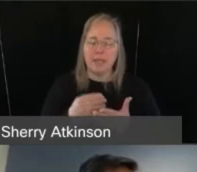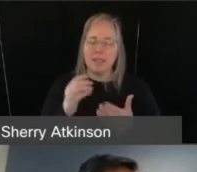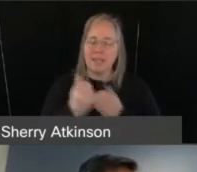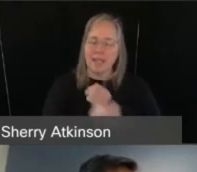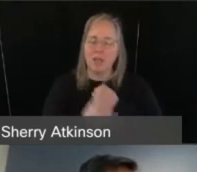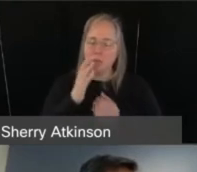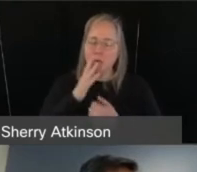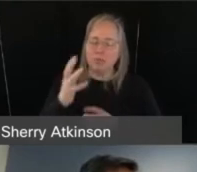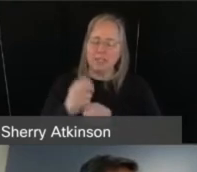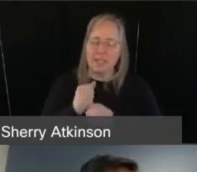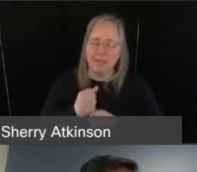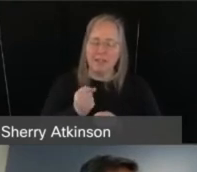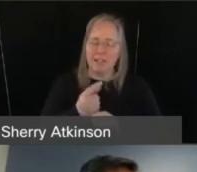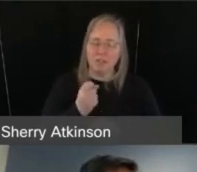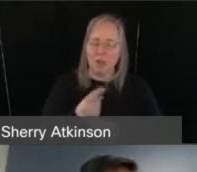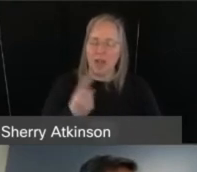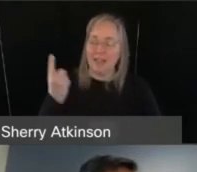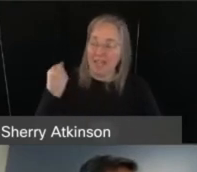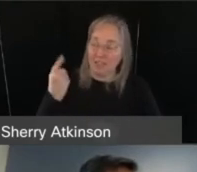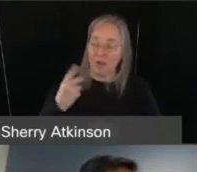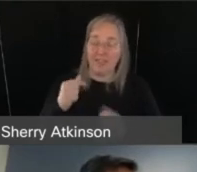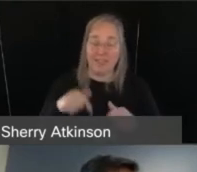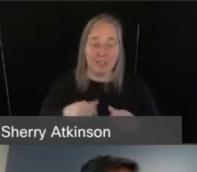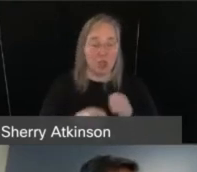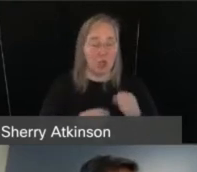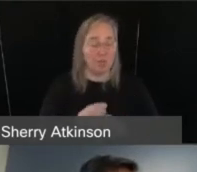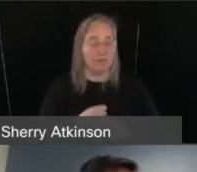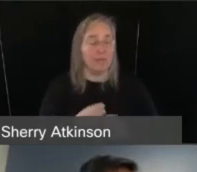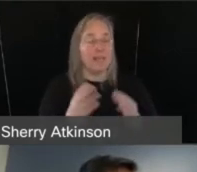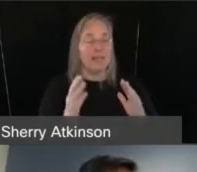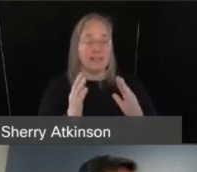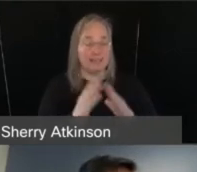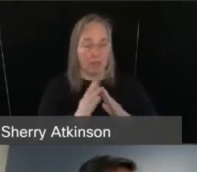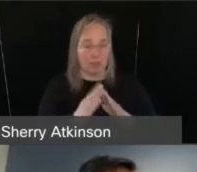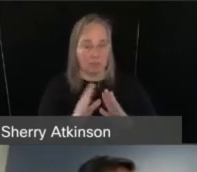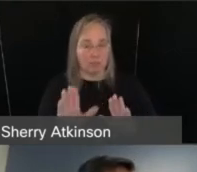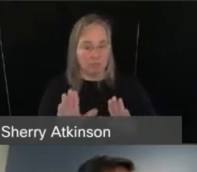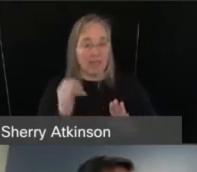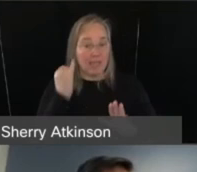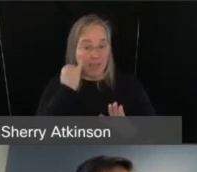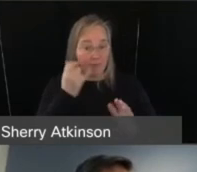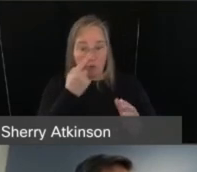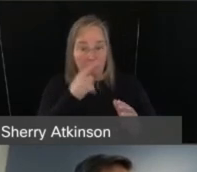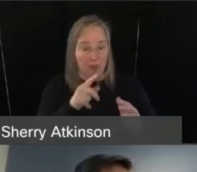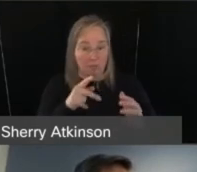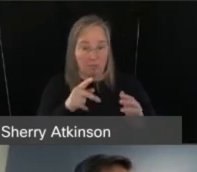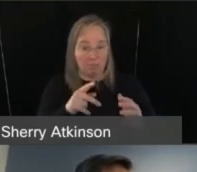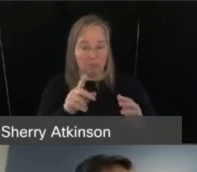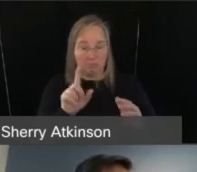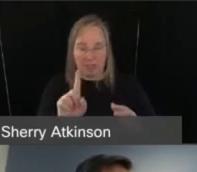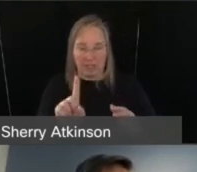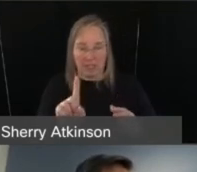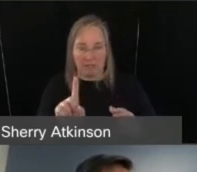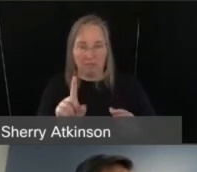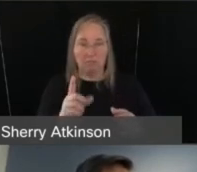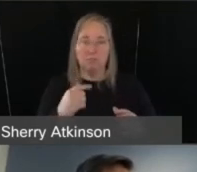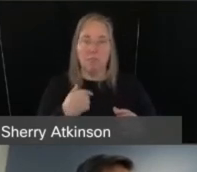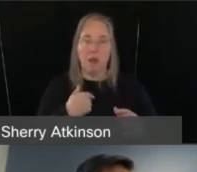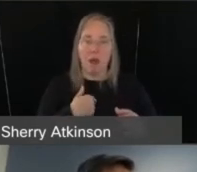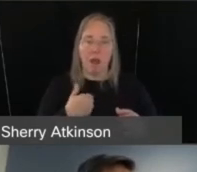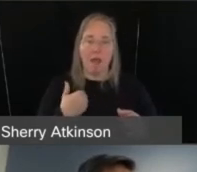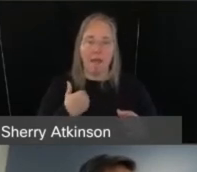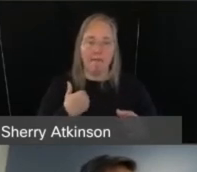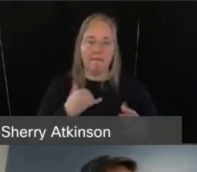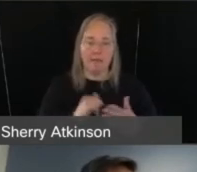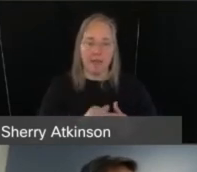year? So downtown, and if you'll just permit me a second, I have that